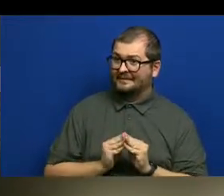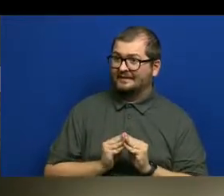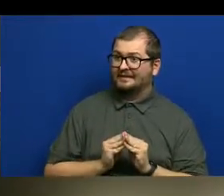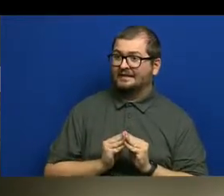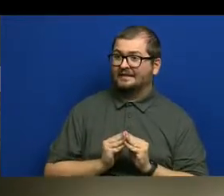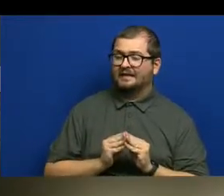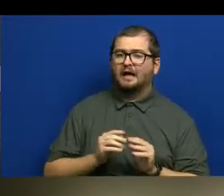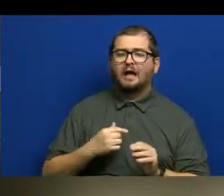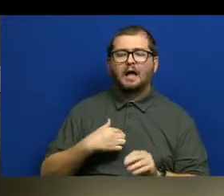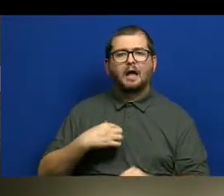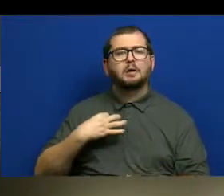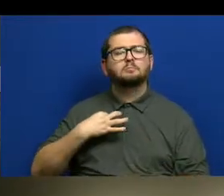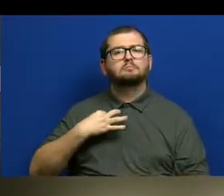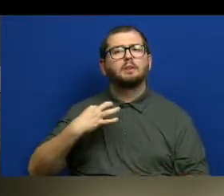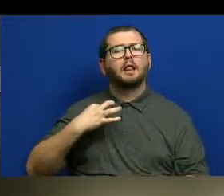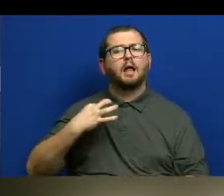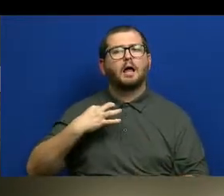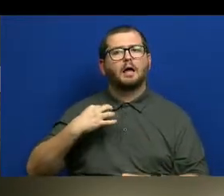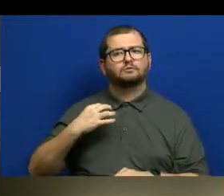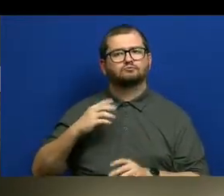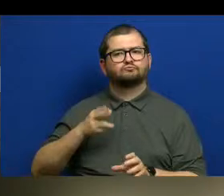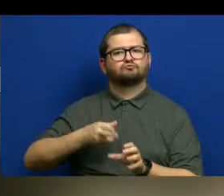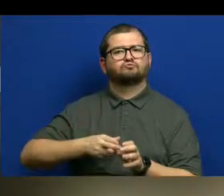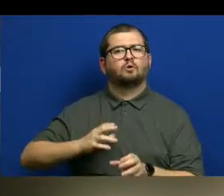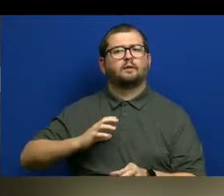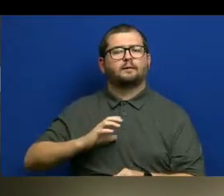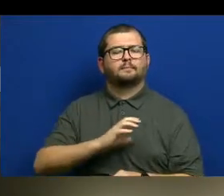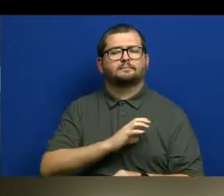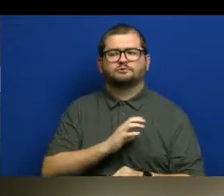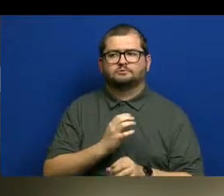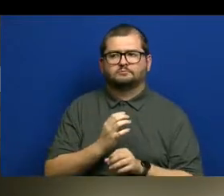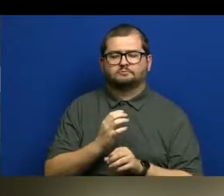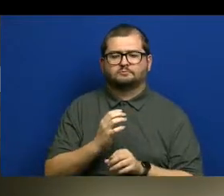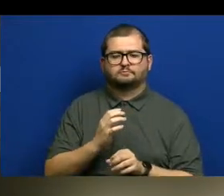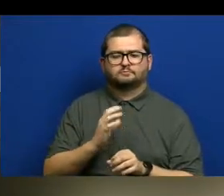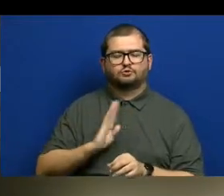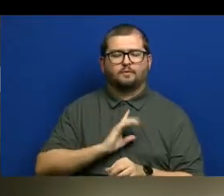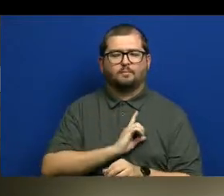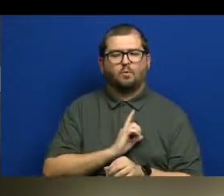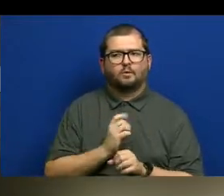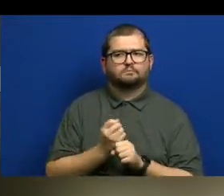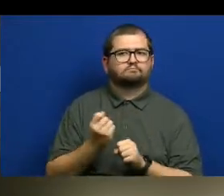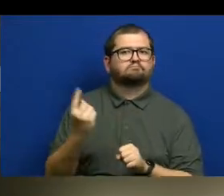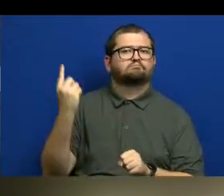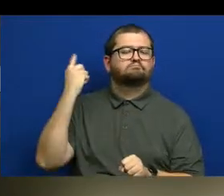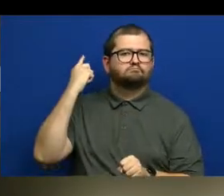I applied to be a commissioner over a year ago.